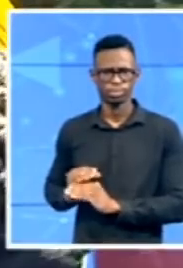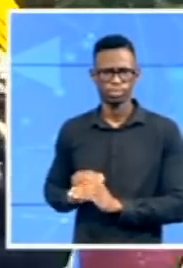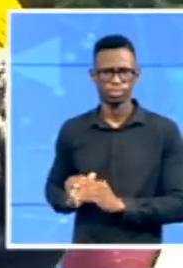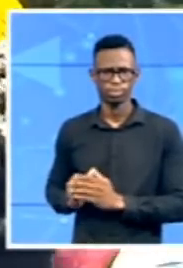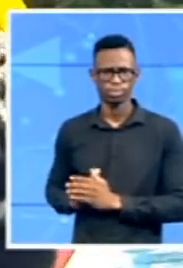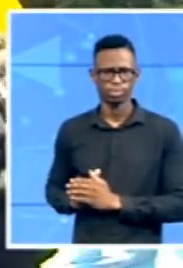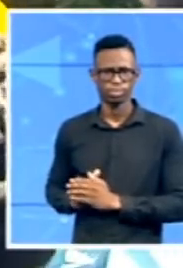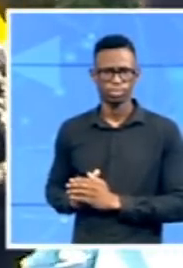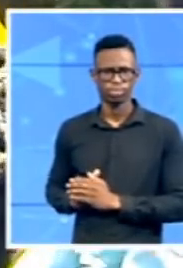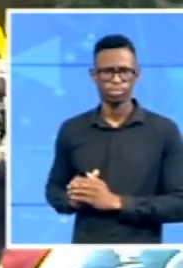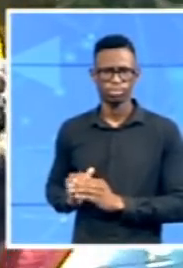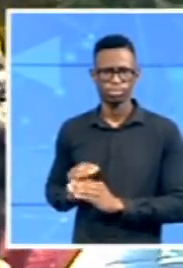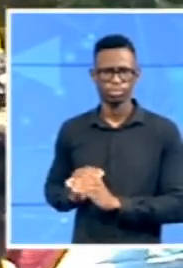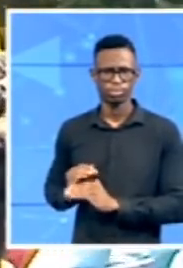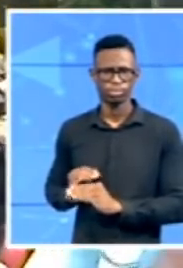Yeah.